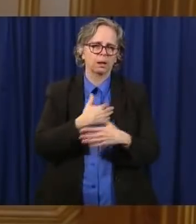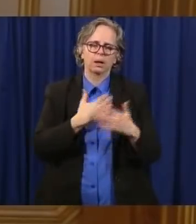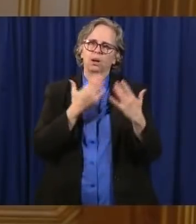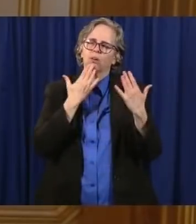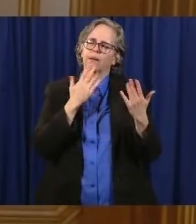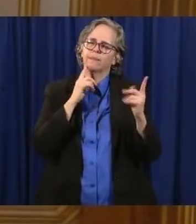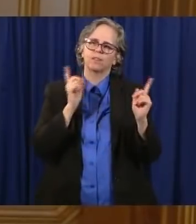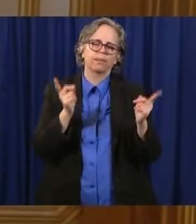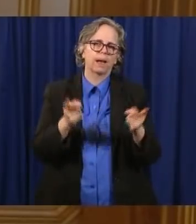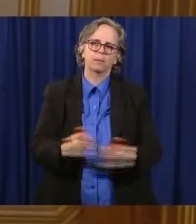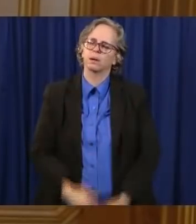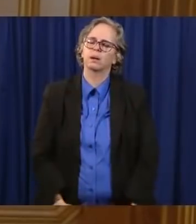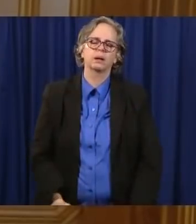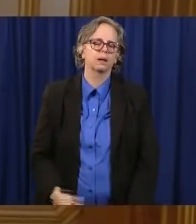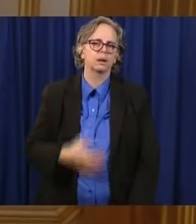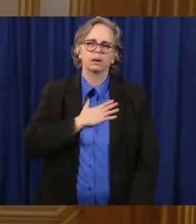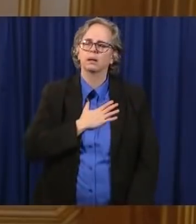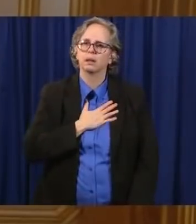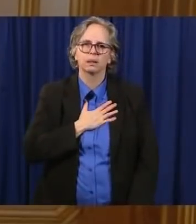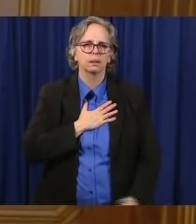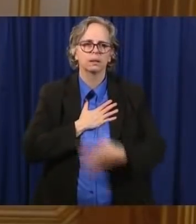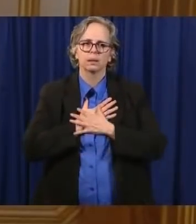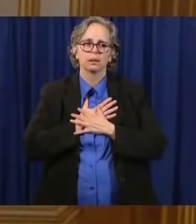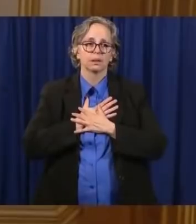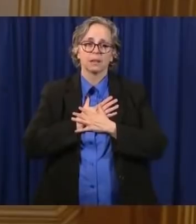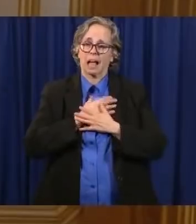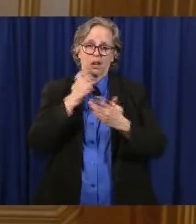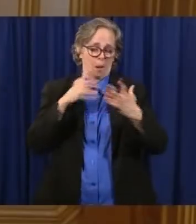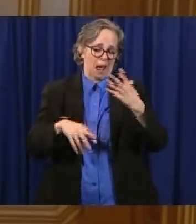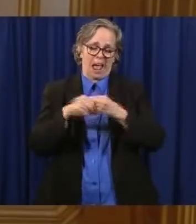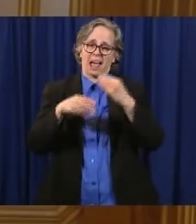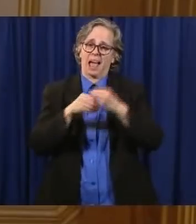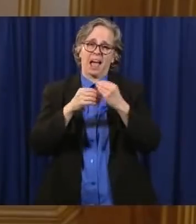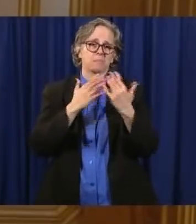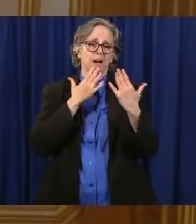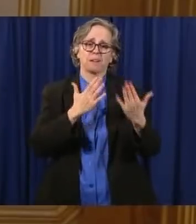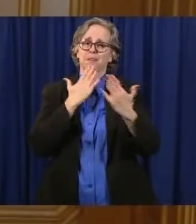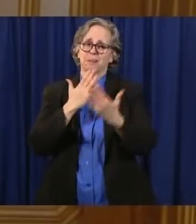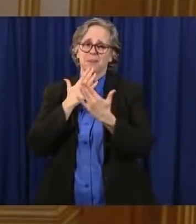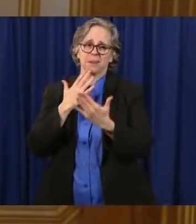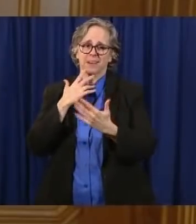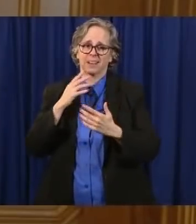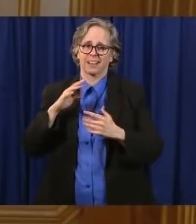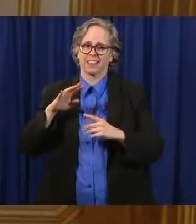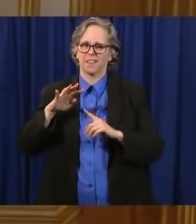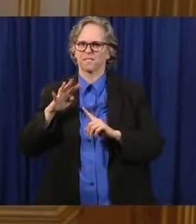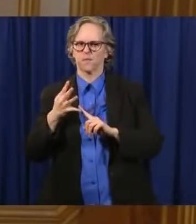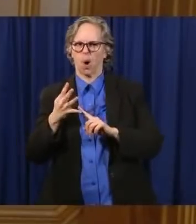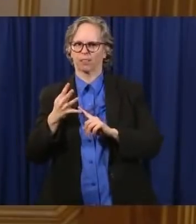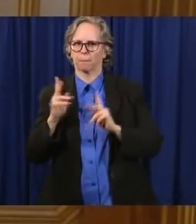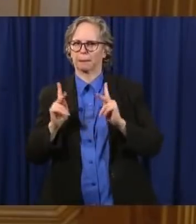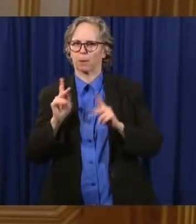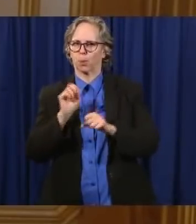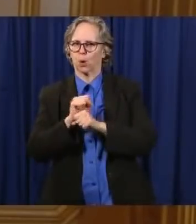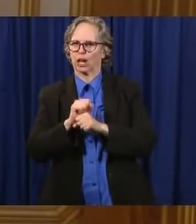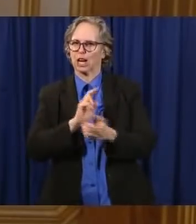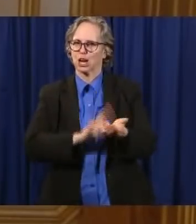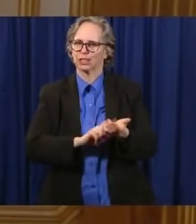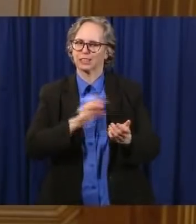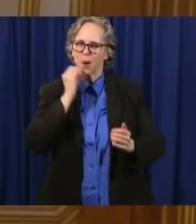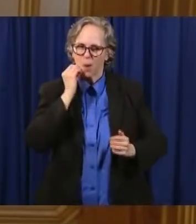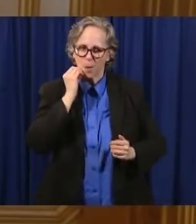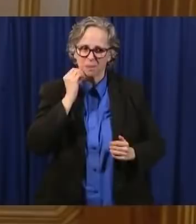do. And I could go on and on. I'll add a fourth, those who work in nursing homes, and a fifth, those who are working